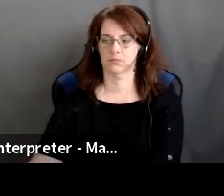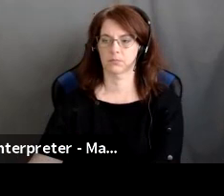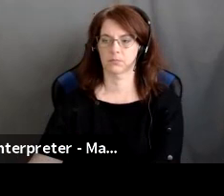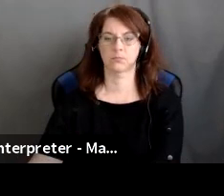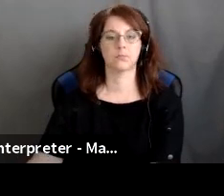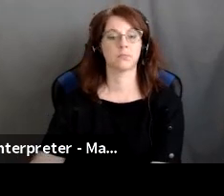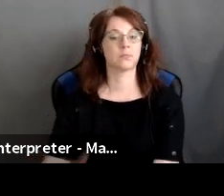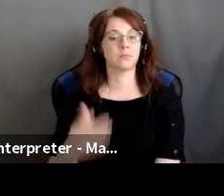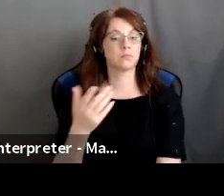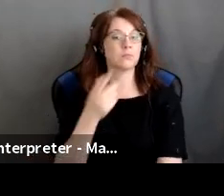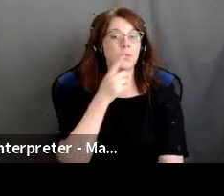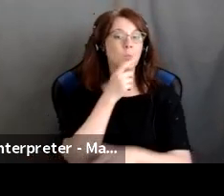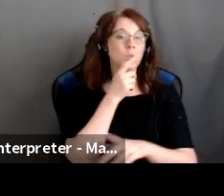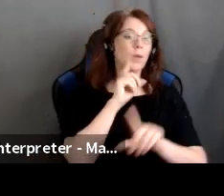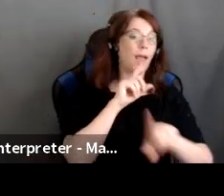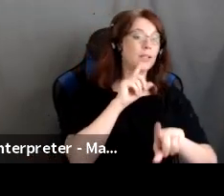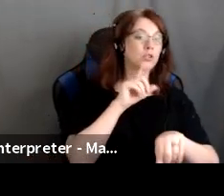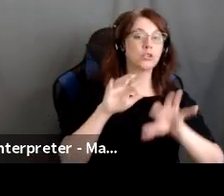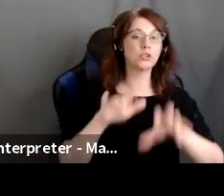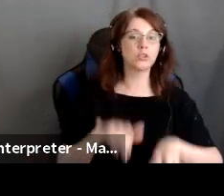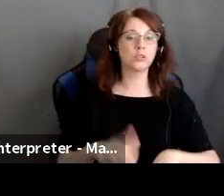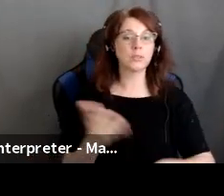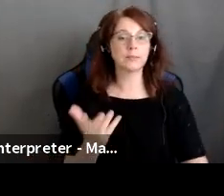So who wants to answer that question?